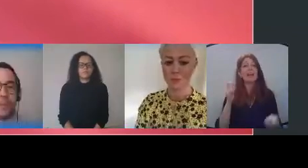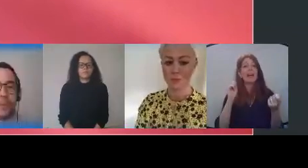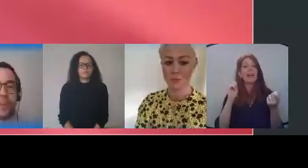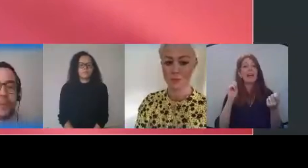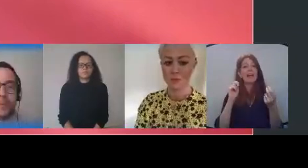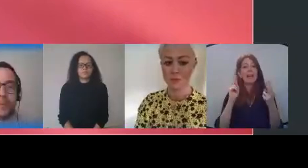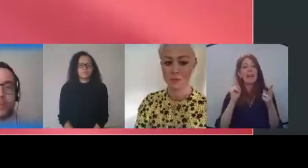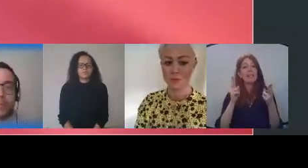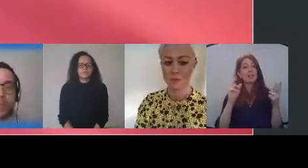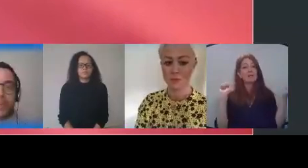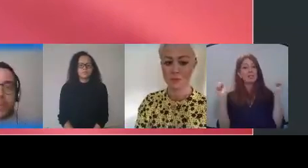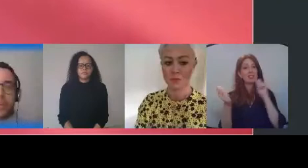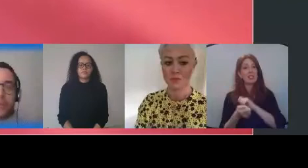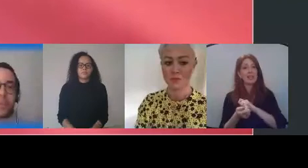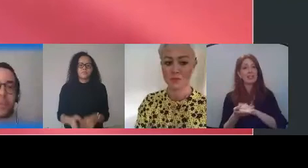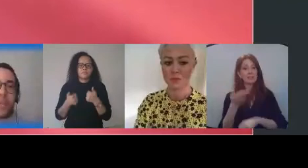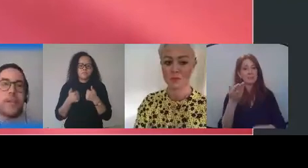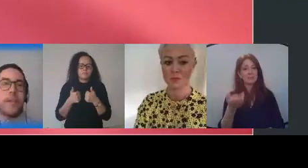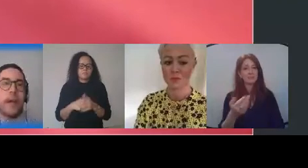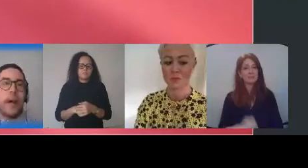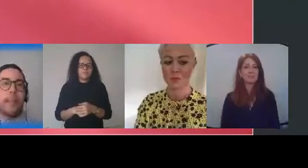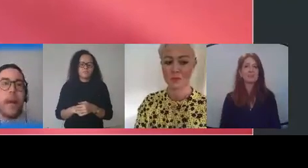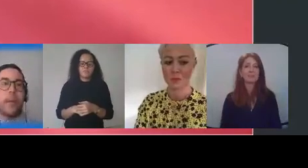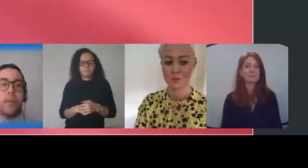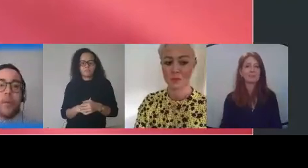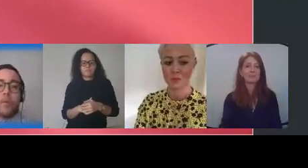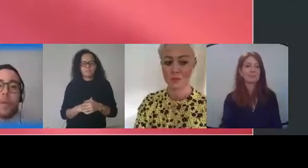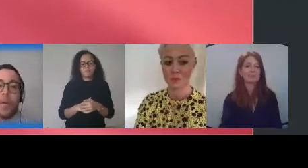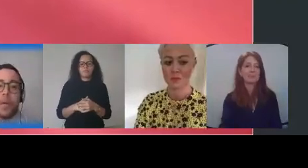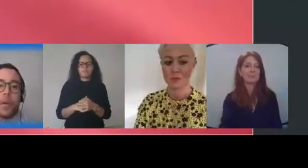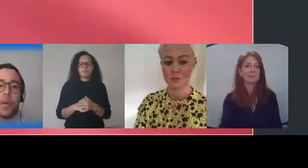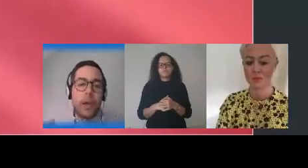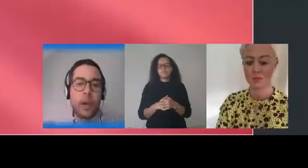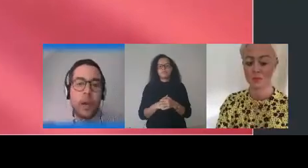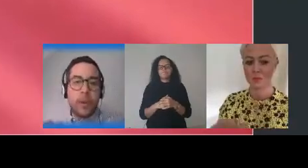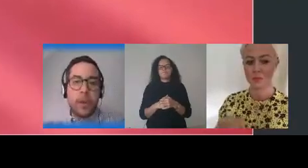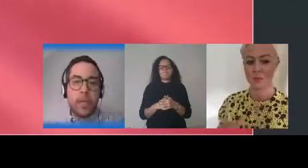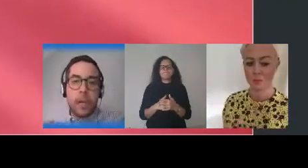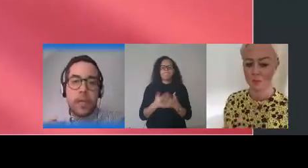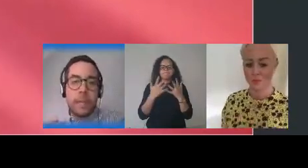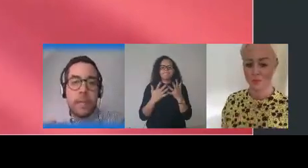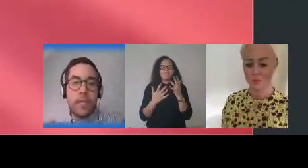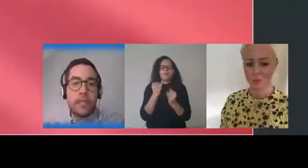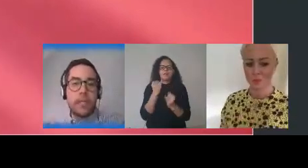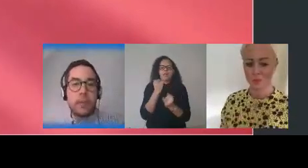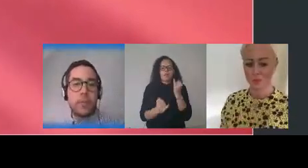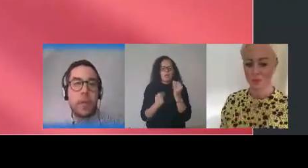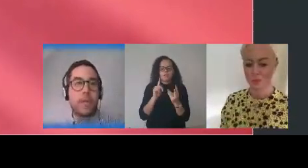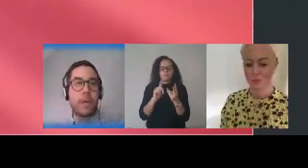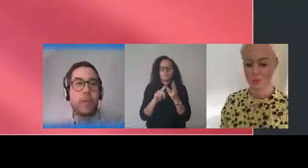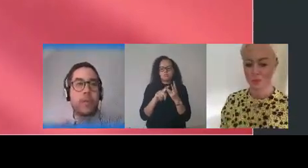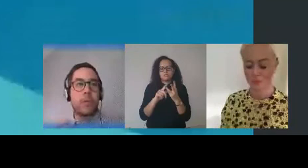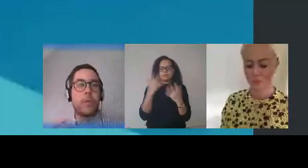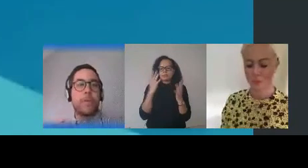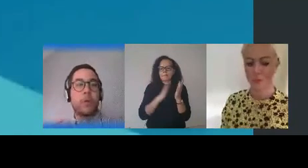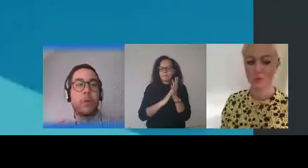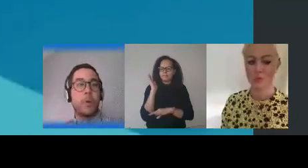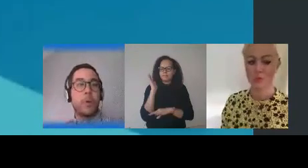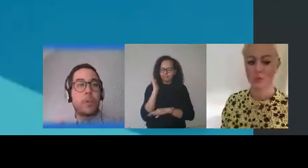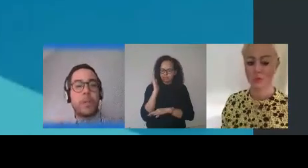So thank you very much, Trini. Now we're going to move to the last but not least, the last 10 minutes is going to be over to